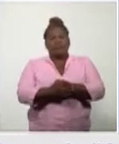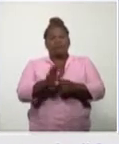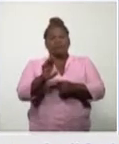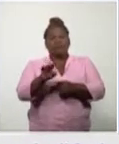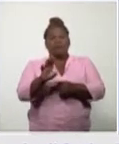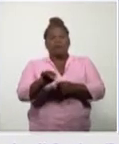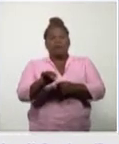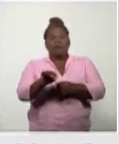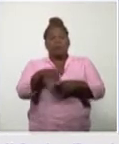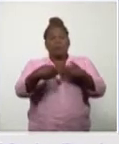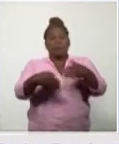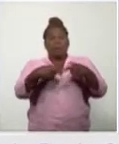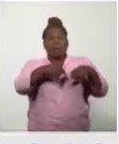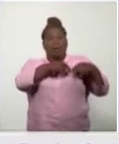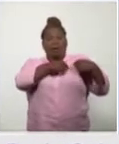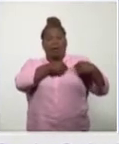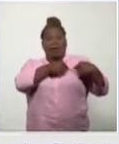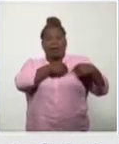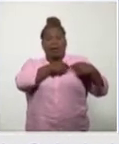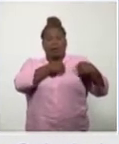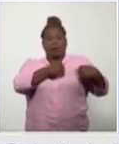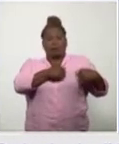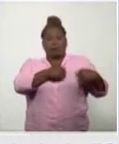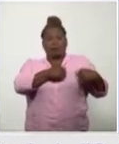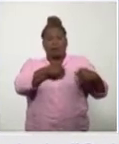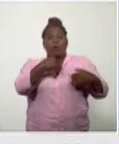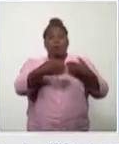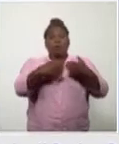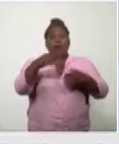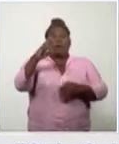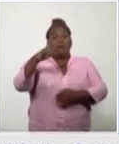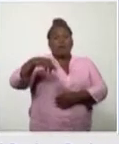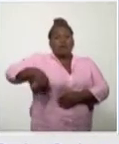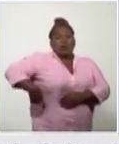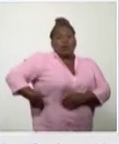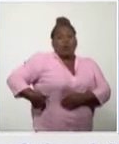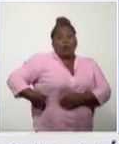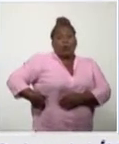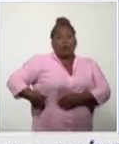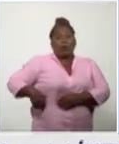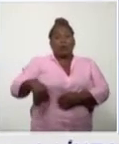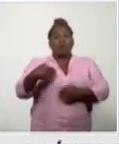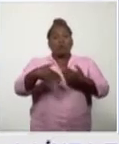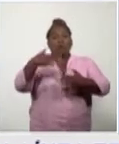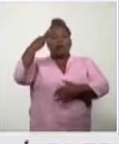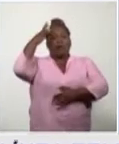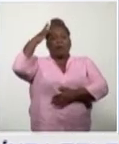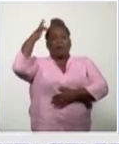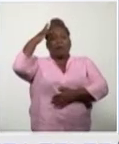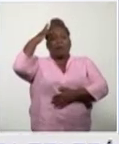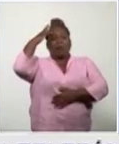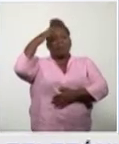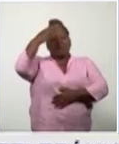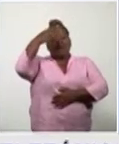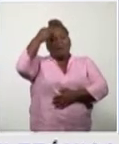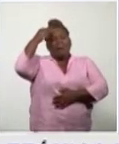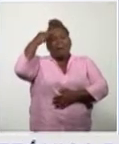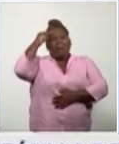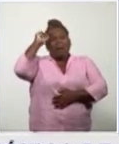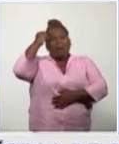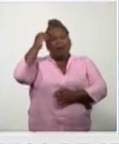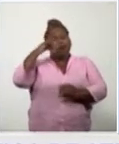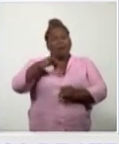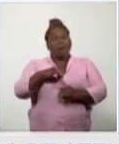chronic renal insufficiency, senile dementia, and chronic